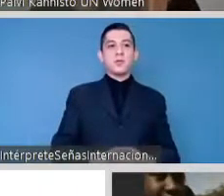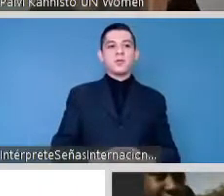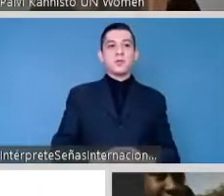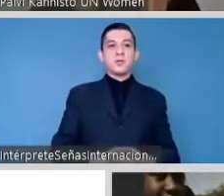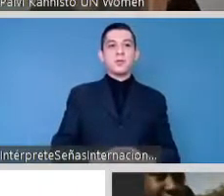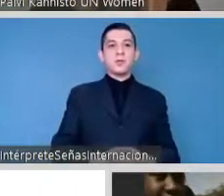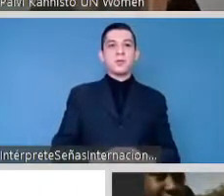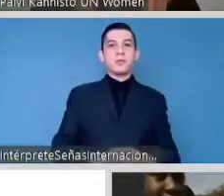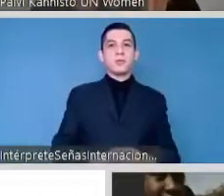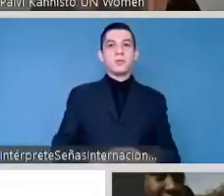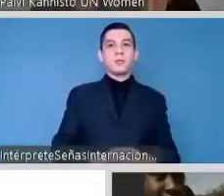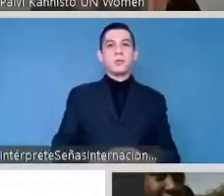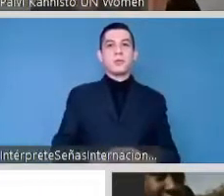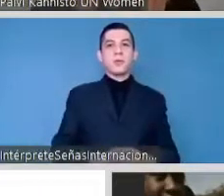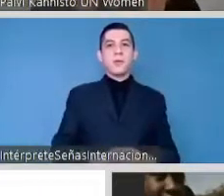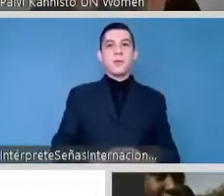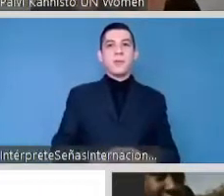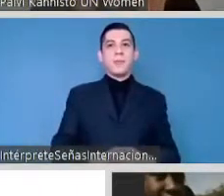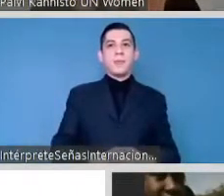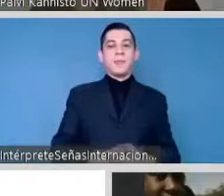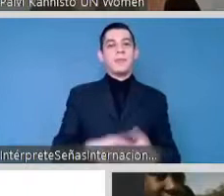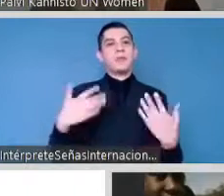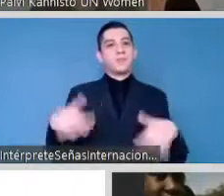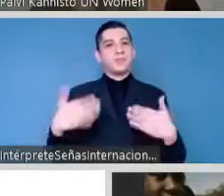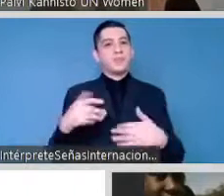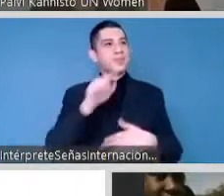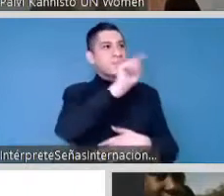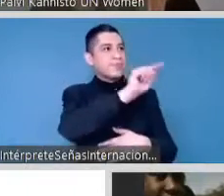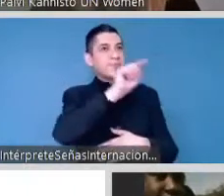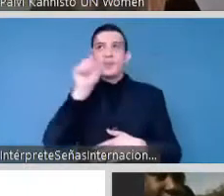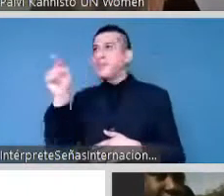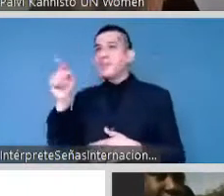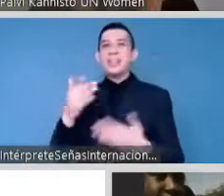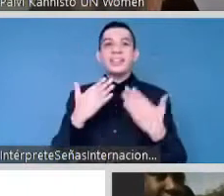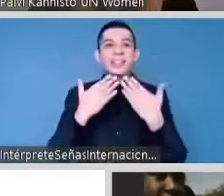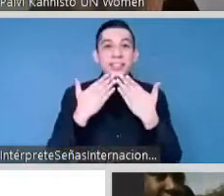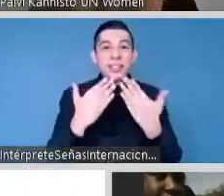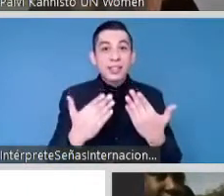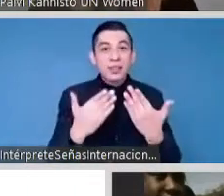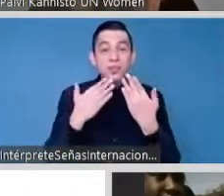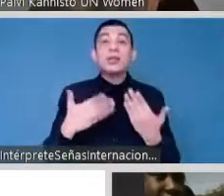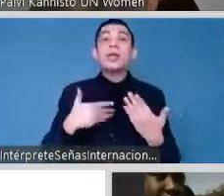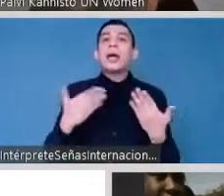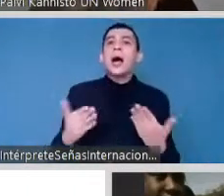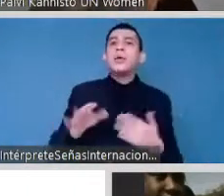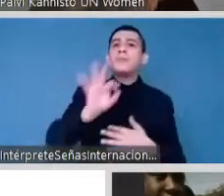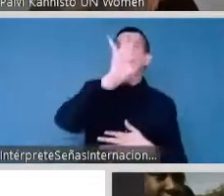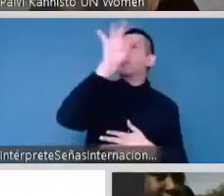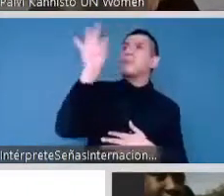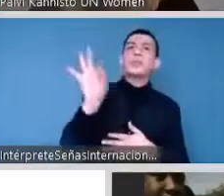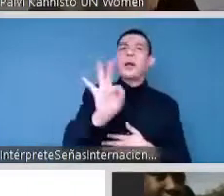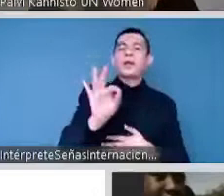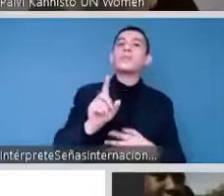also already starting the Q&A session. We can stay for 4 more minutes or even 5 more minutes. So we're actually going to